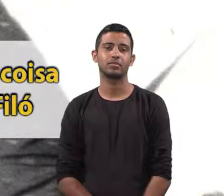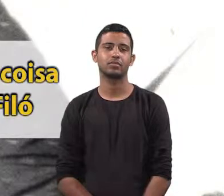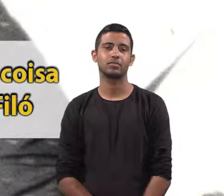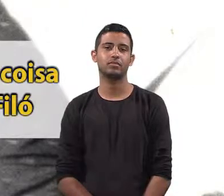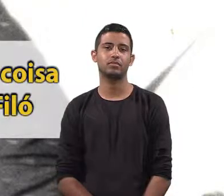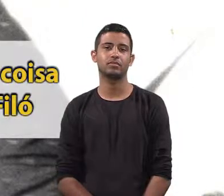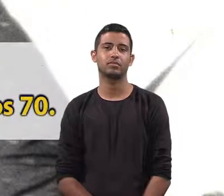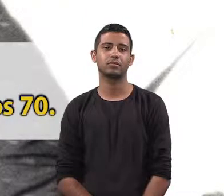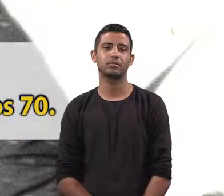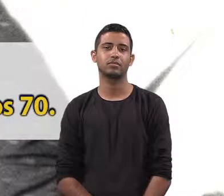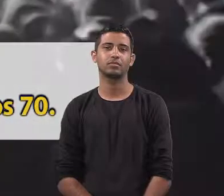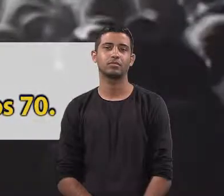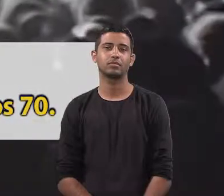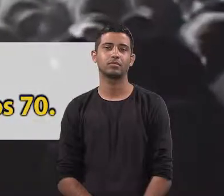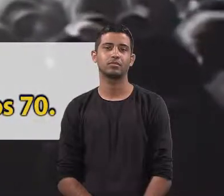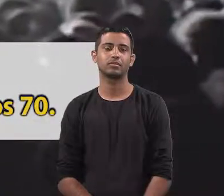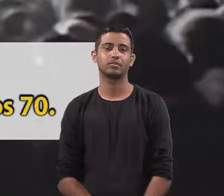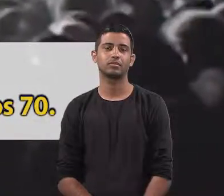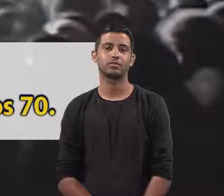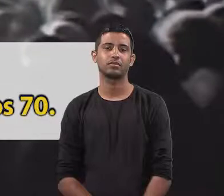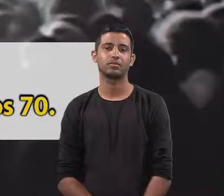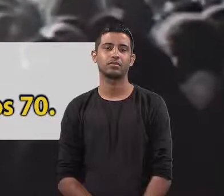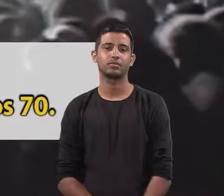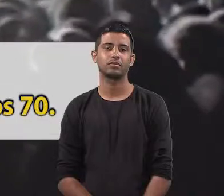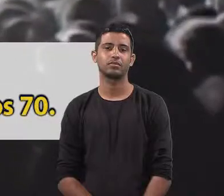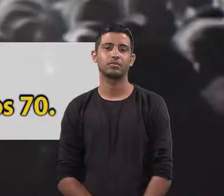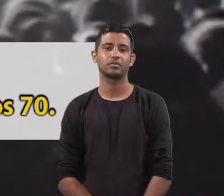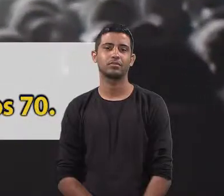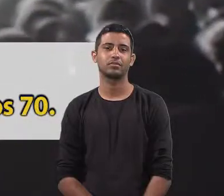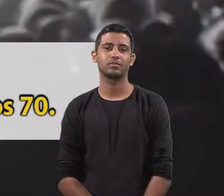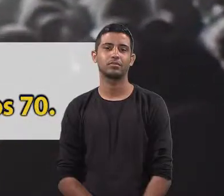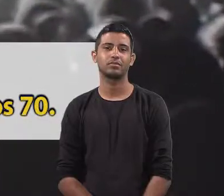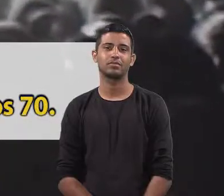Philo, who was kind of the founder of this movement.